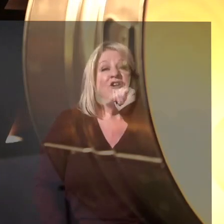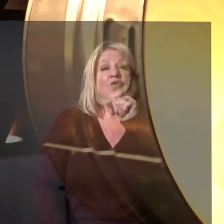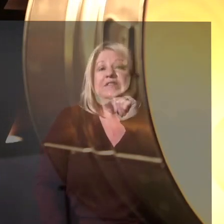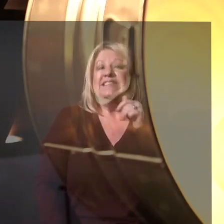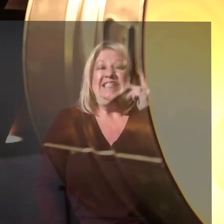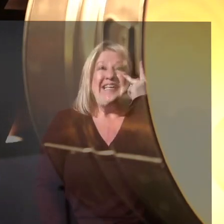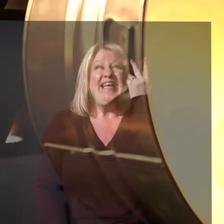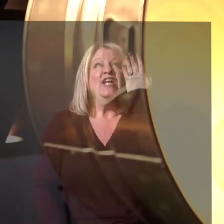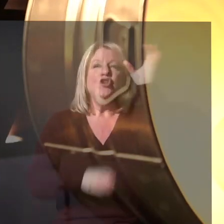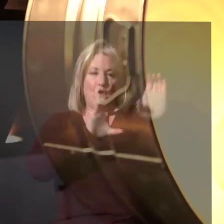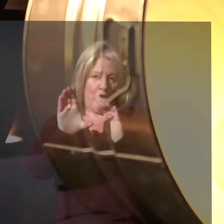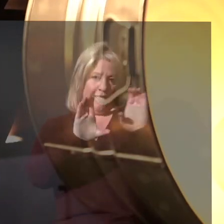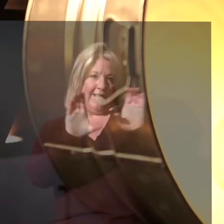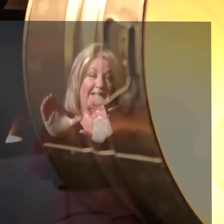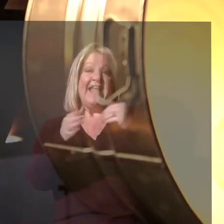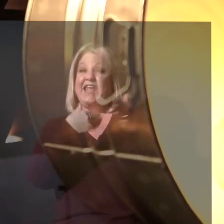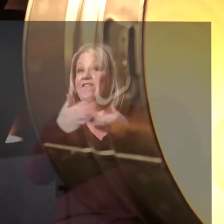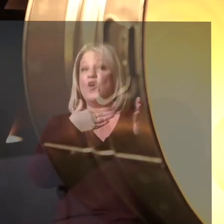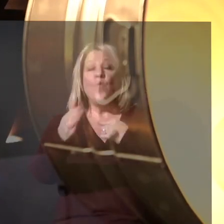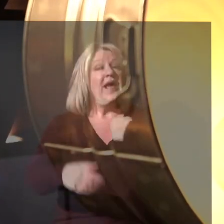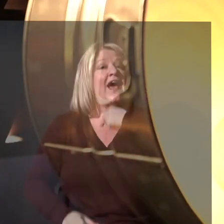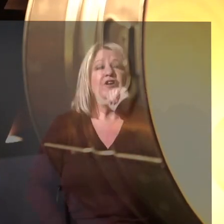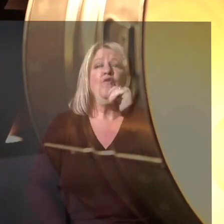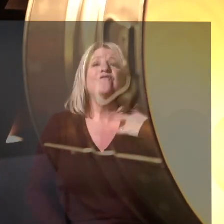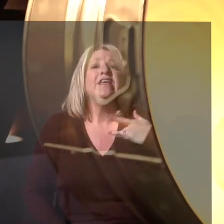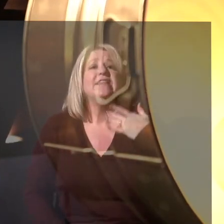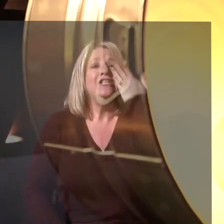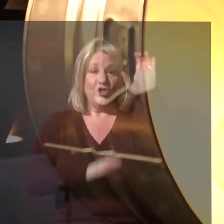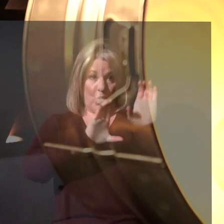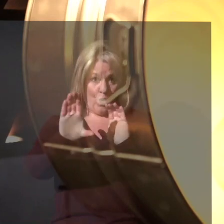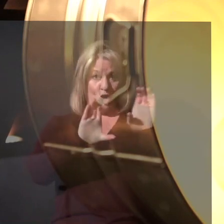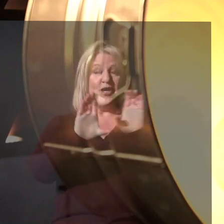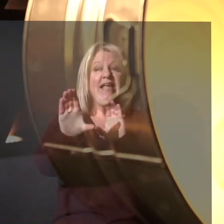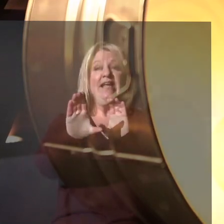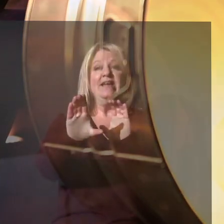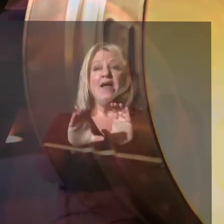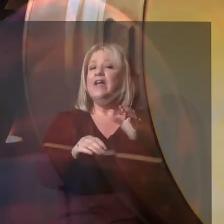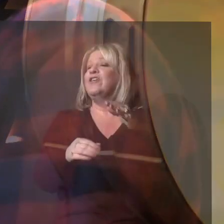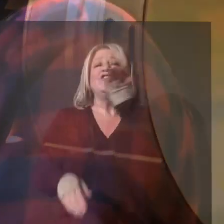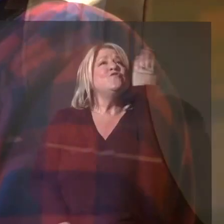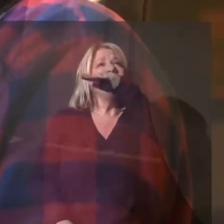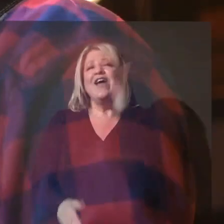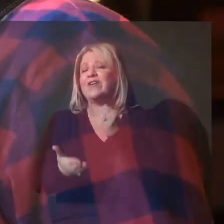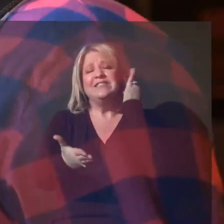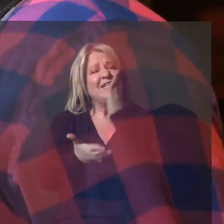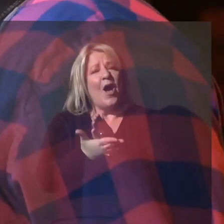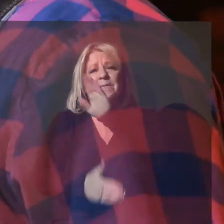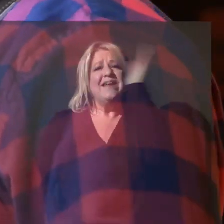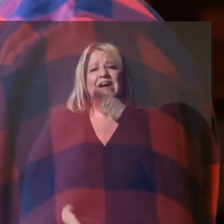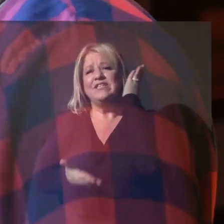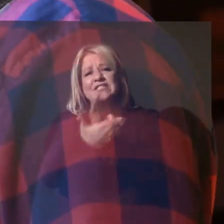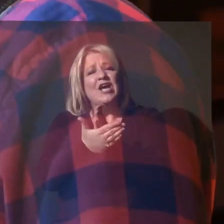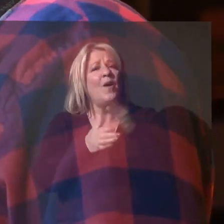Even when I don't see it, you're working. Even when I don't feel it, you're working. You never